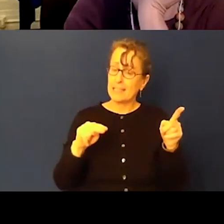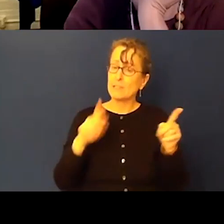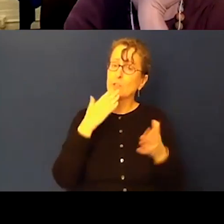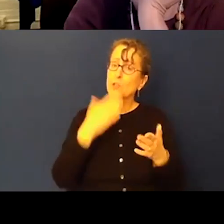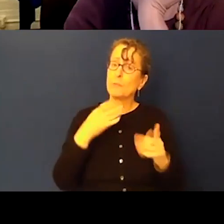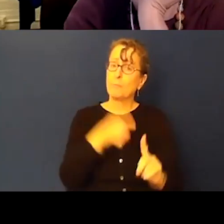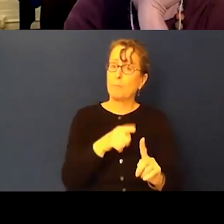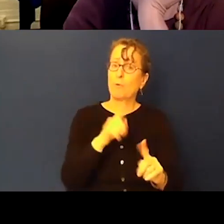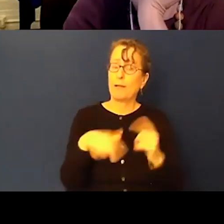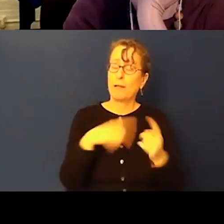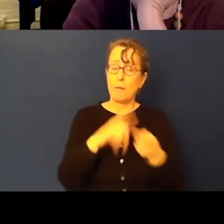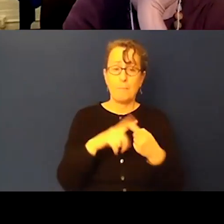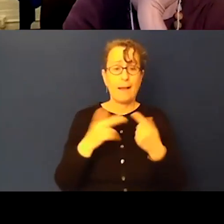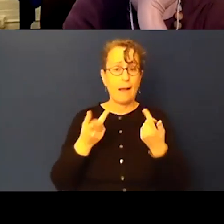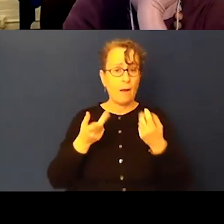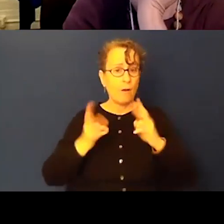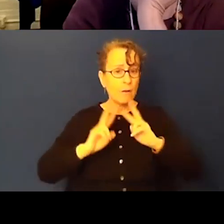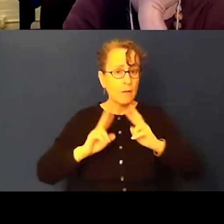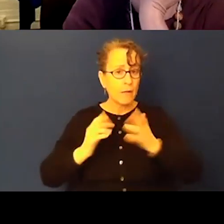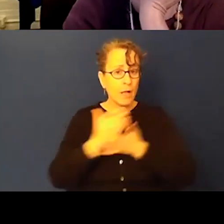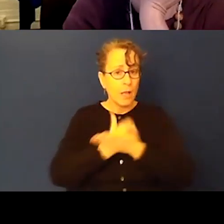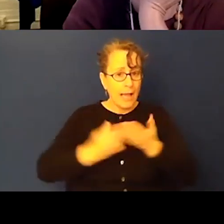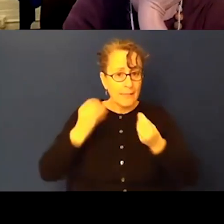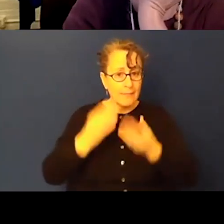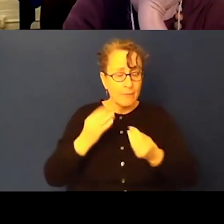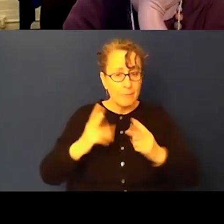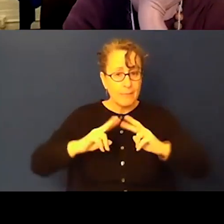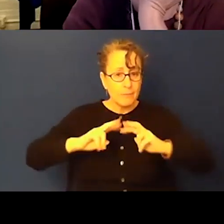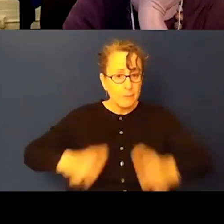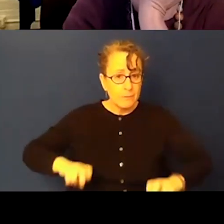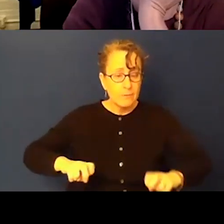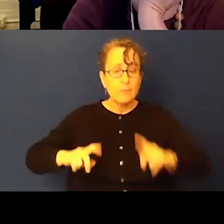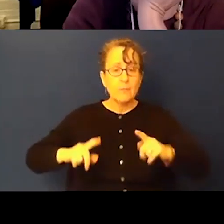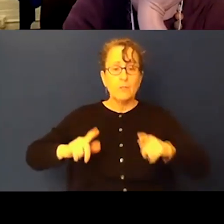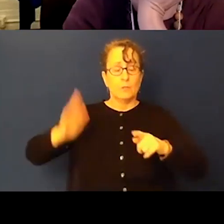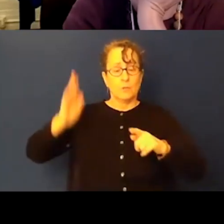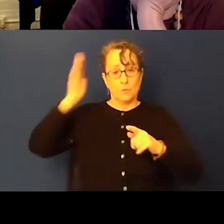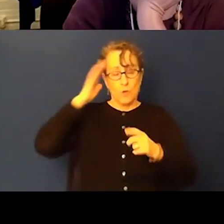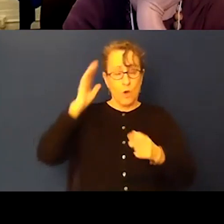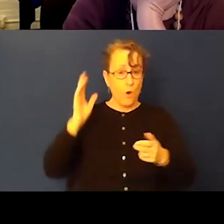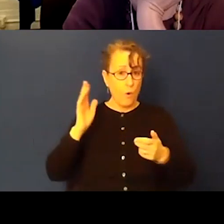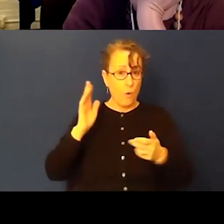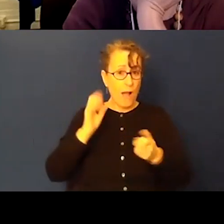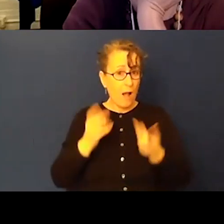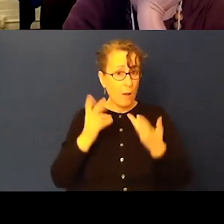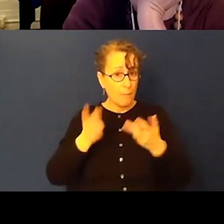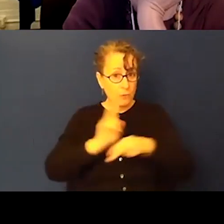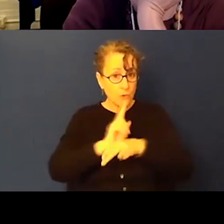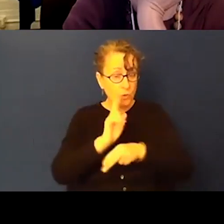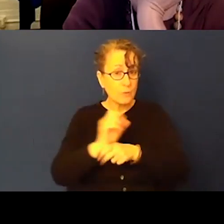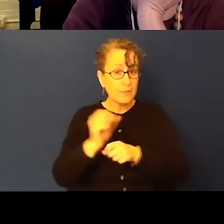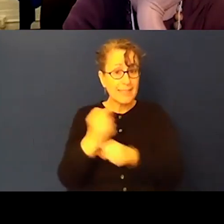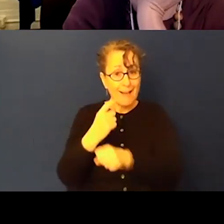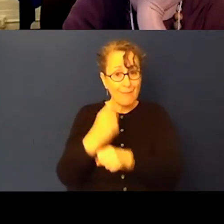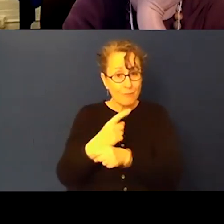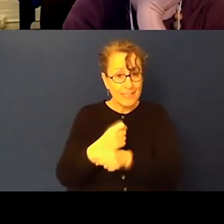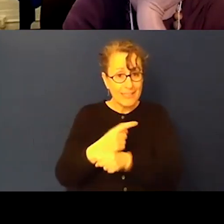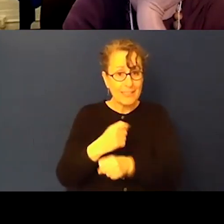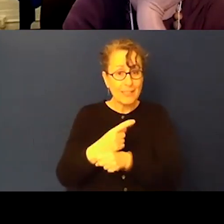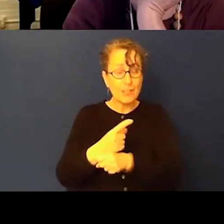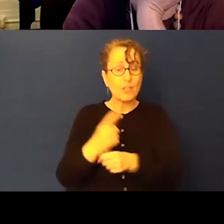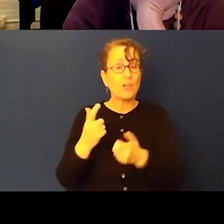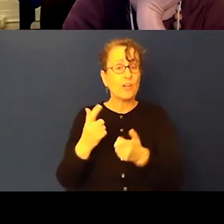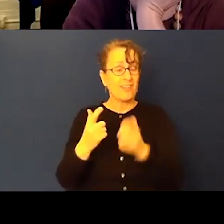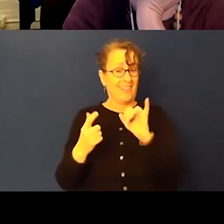is the need? Not so much like monitoring an individual's usage of this, but more like at the end of the fiscal year, we'll be able to say,